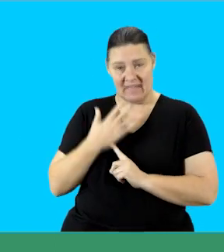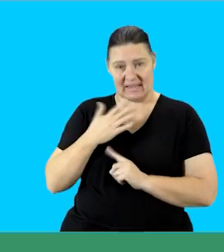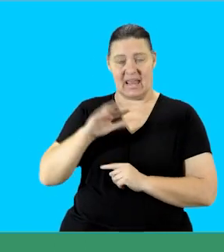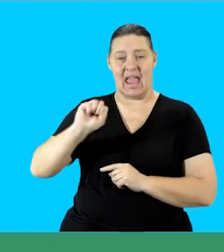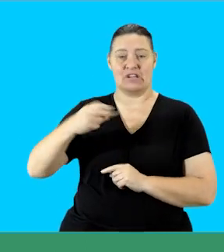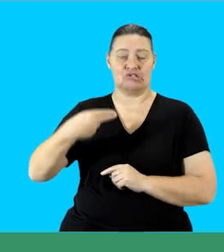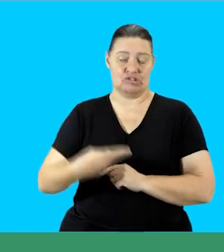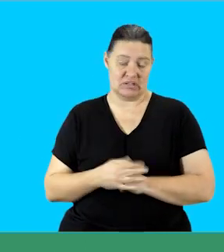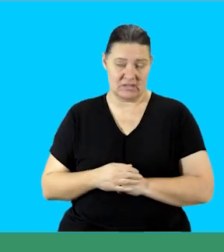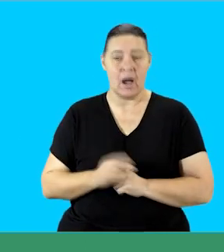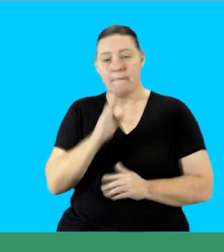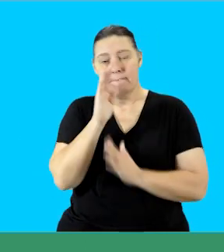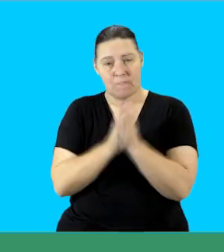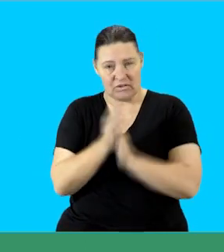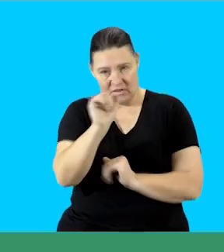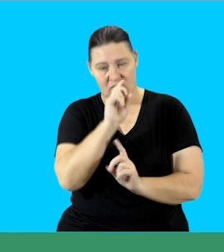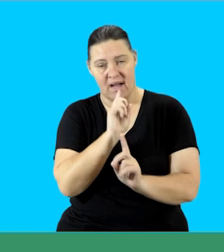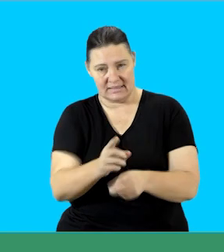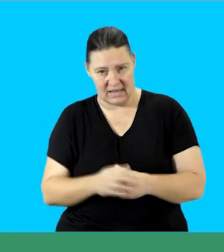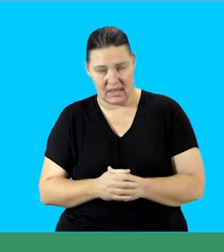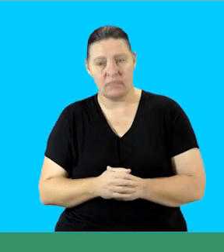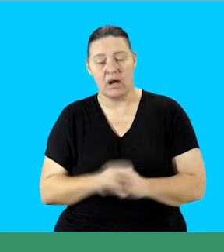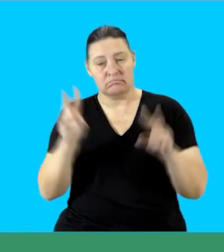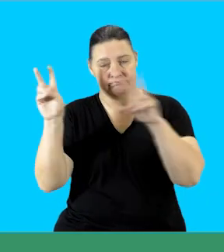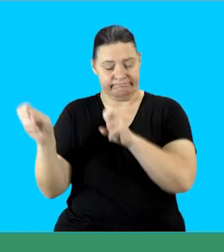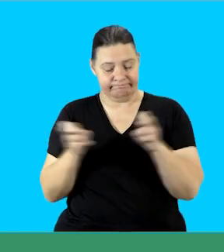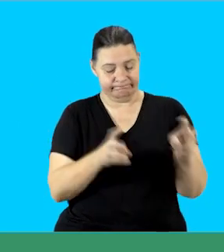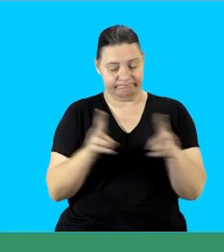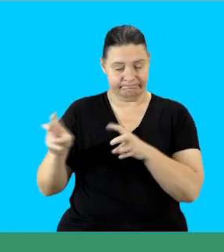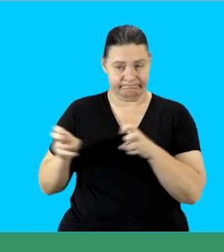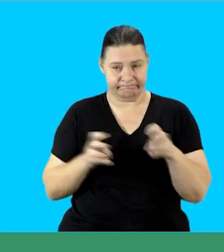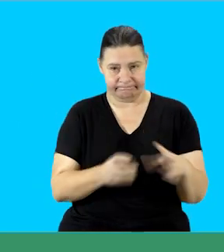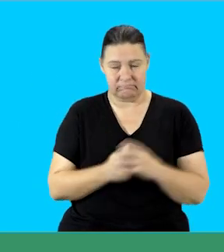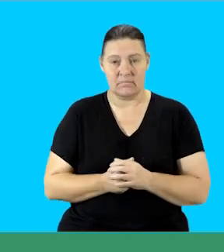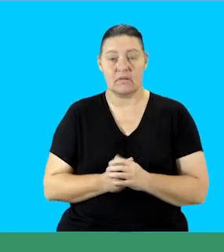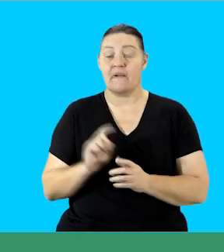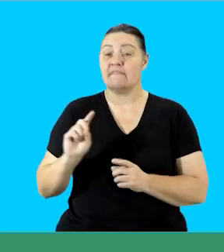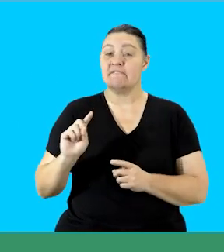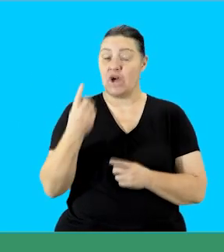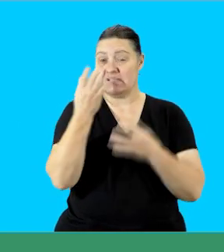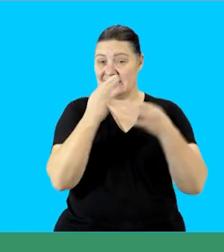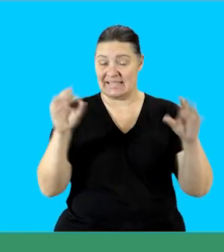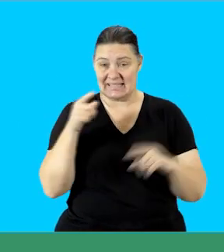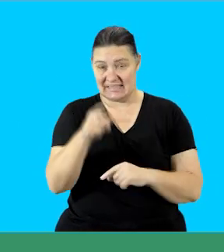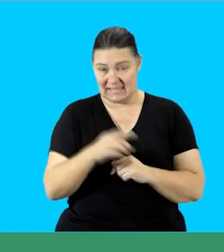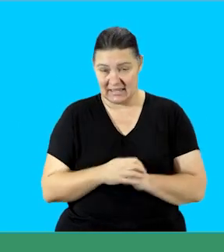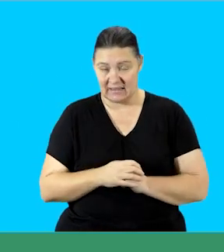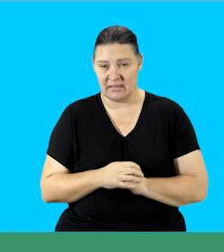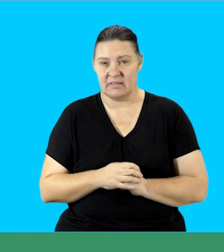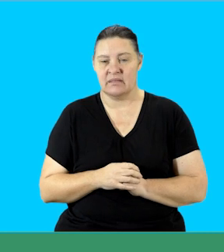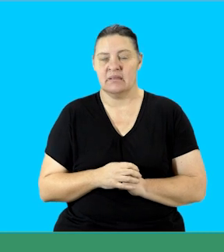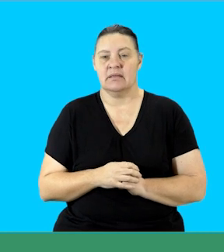ASH. Motivate your answer by quoting from the scenario. Obviously, the first sentence there in our